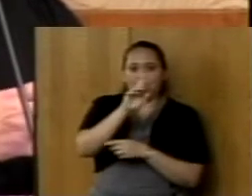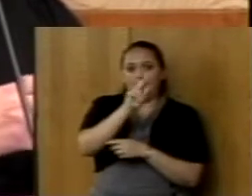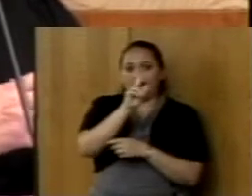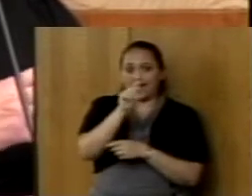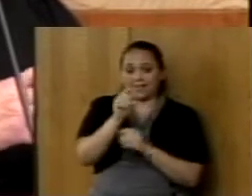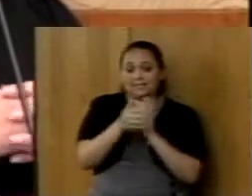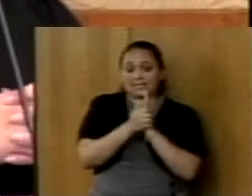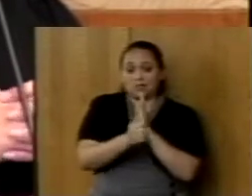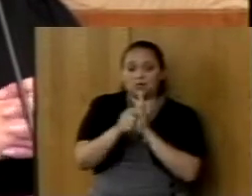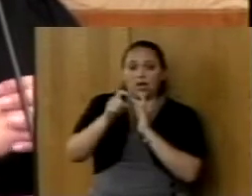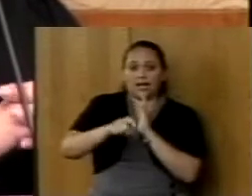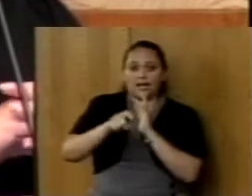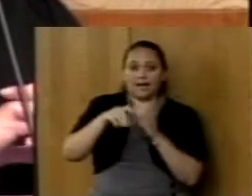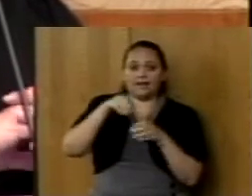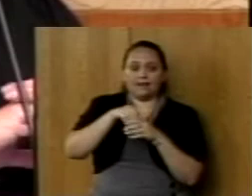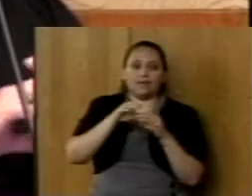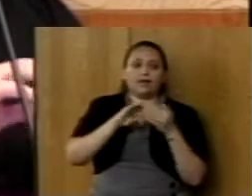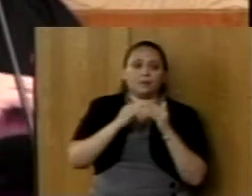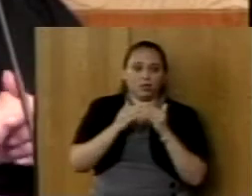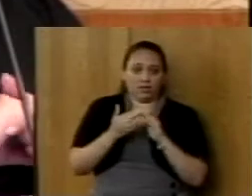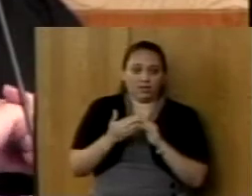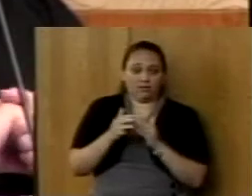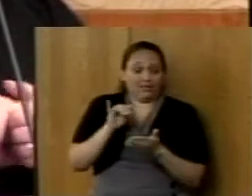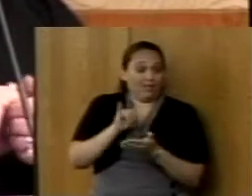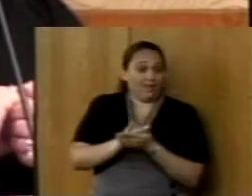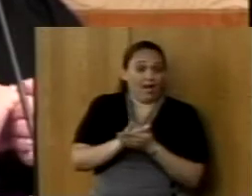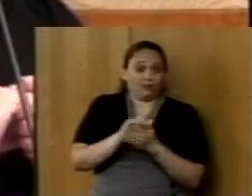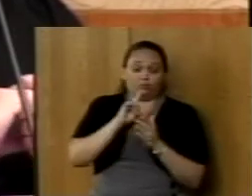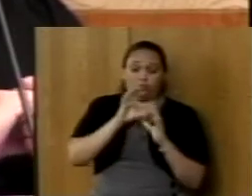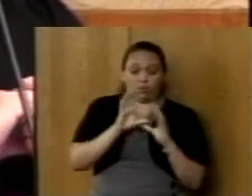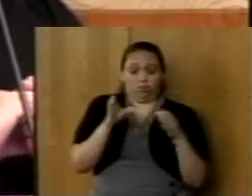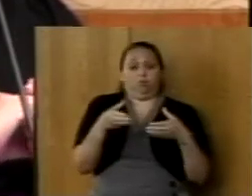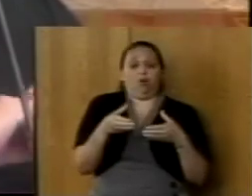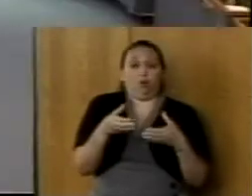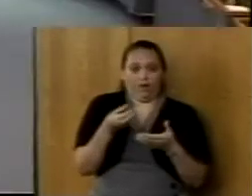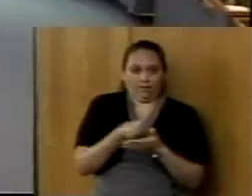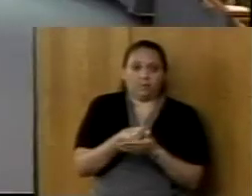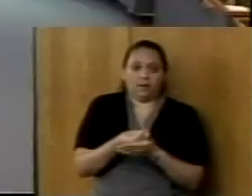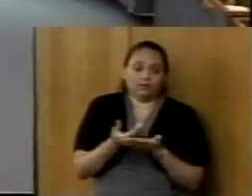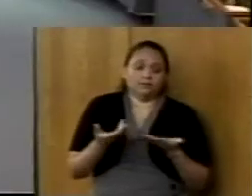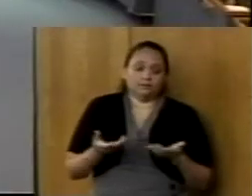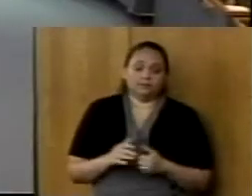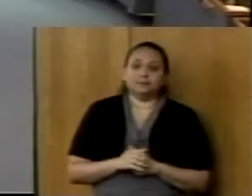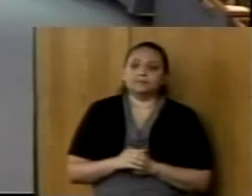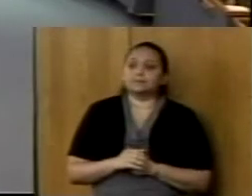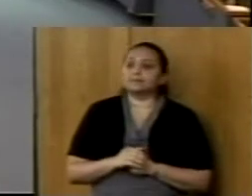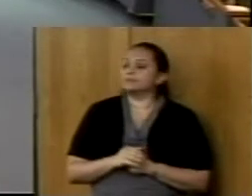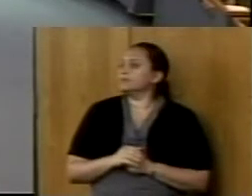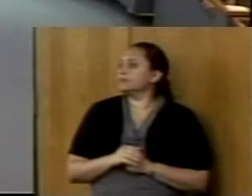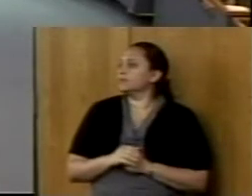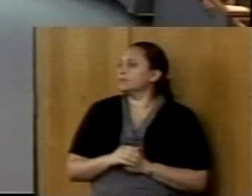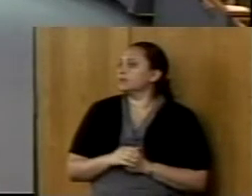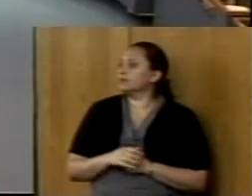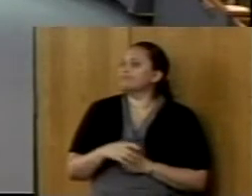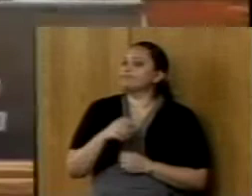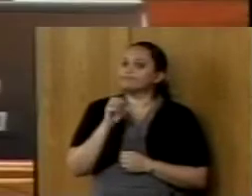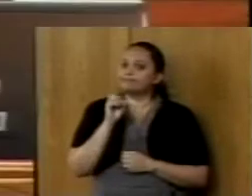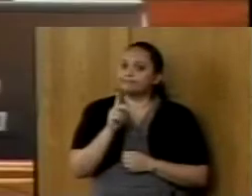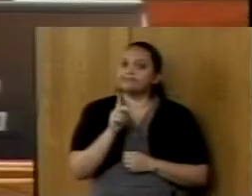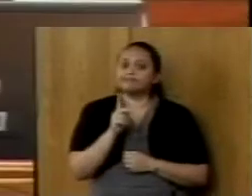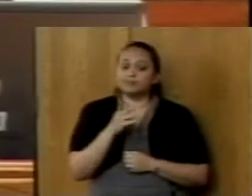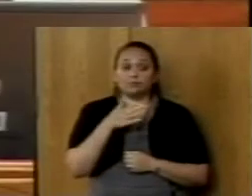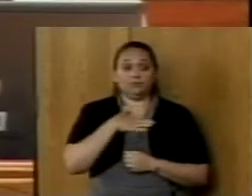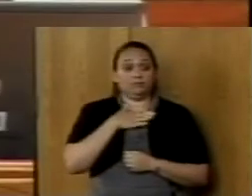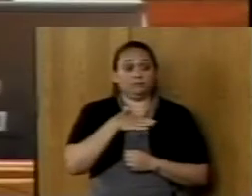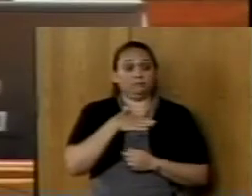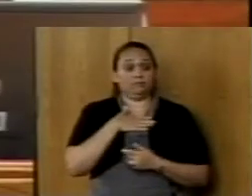are needed in the community. That's the bulk of the monies. Yes, ma'am. Okay. Well,